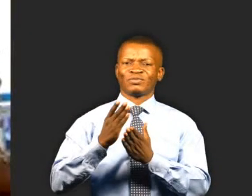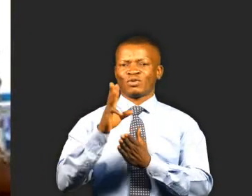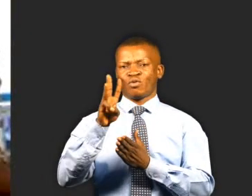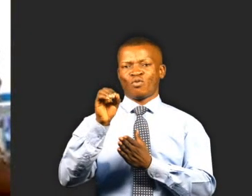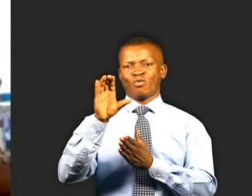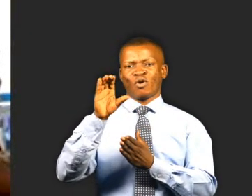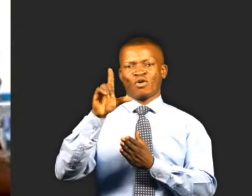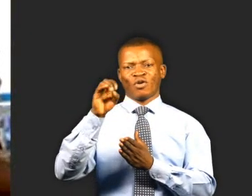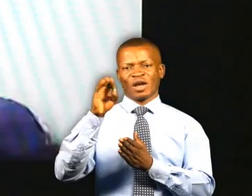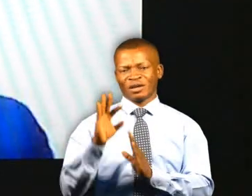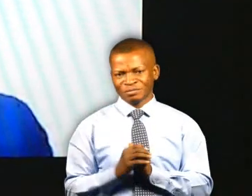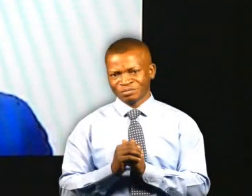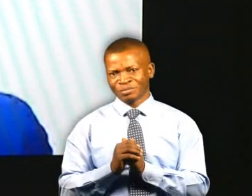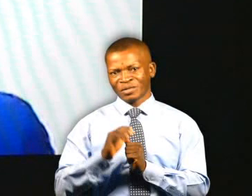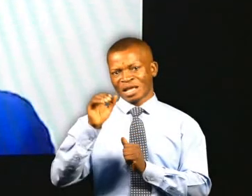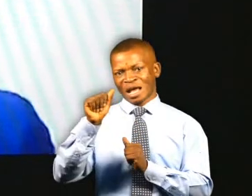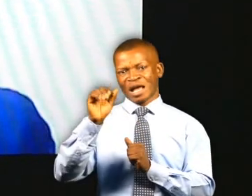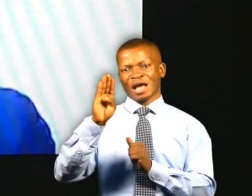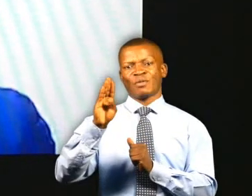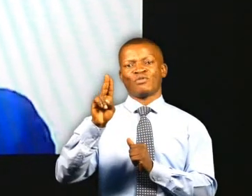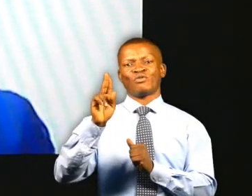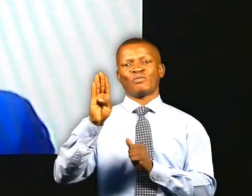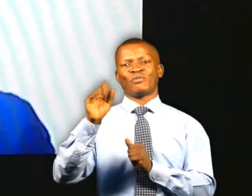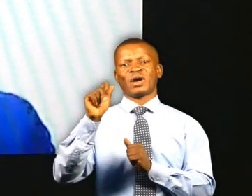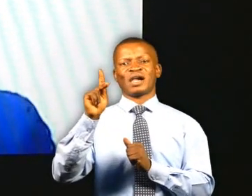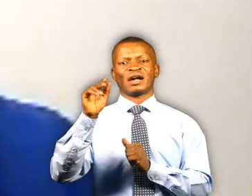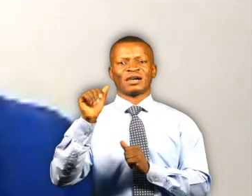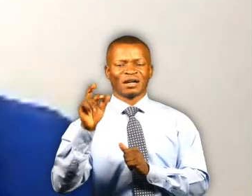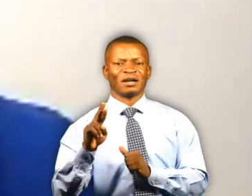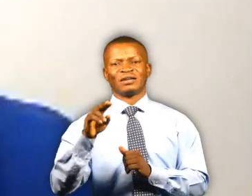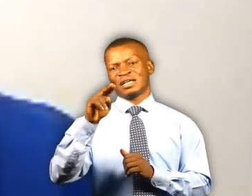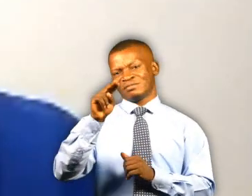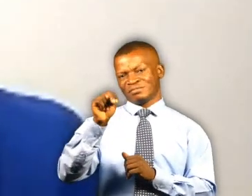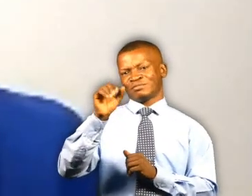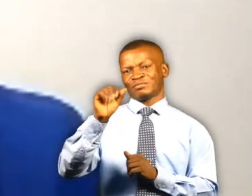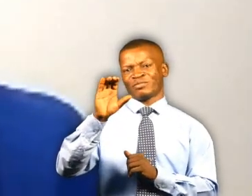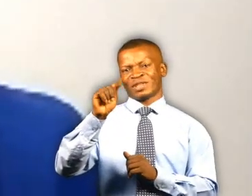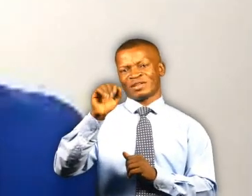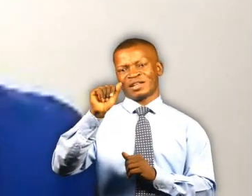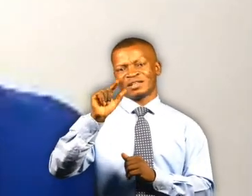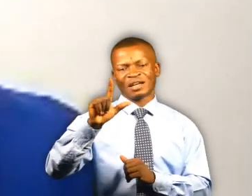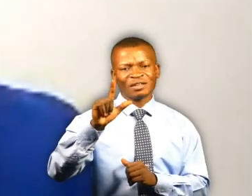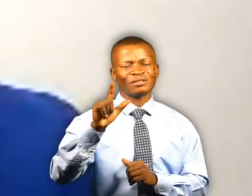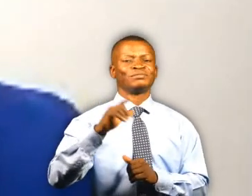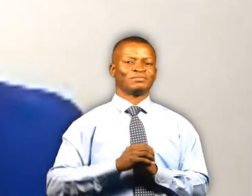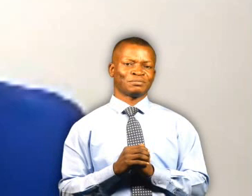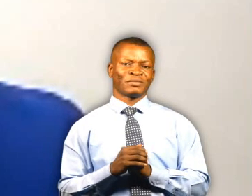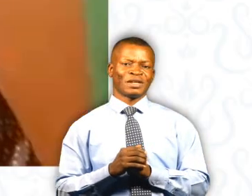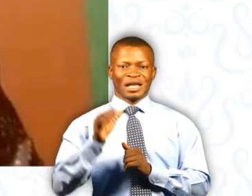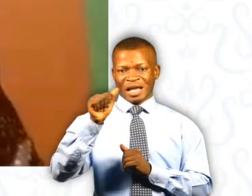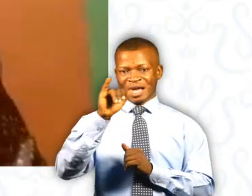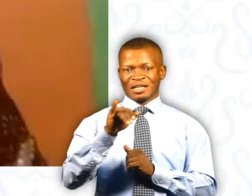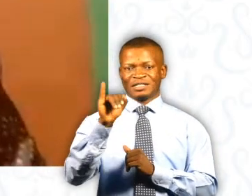Foundation, Watcliffe, Abdul Ghani Abubakar, President, Network Against Child Trafficking, Abuse and